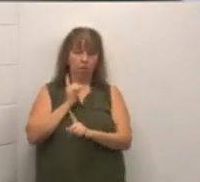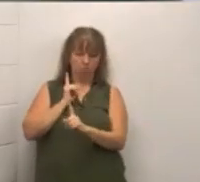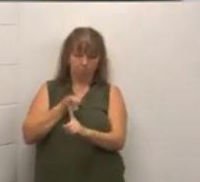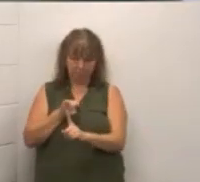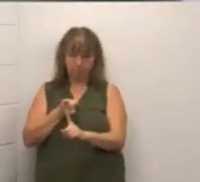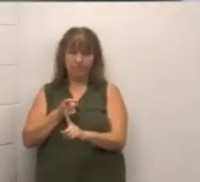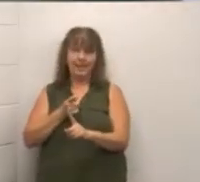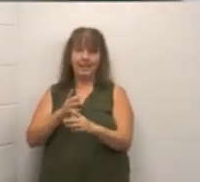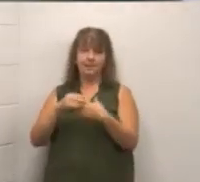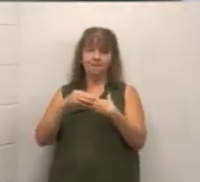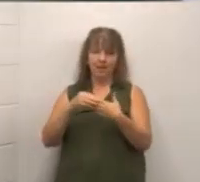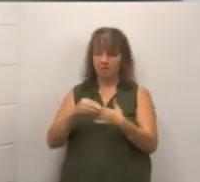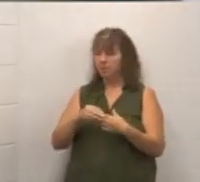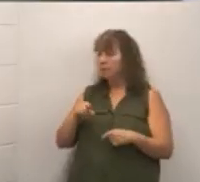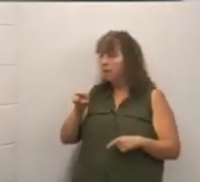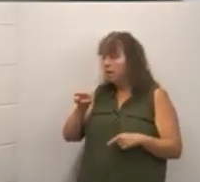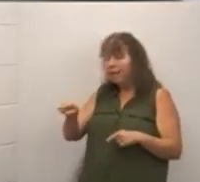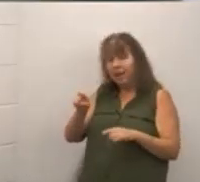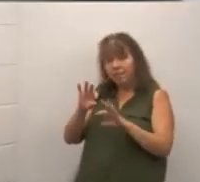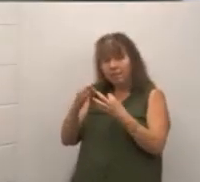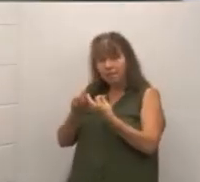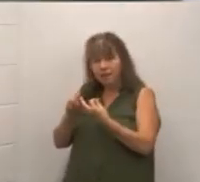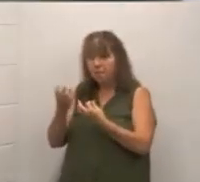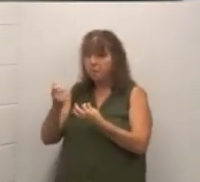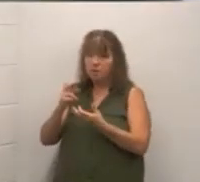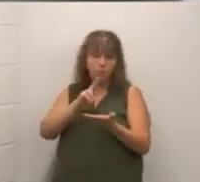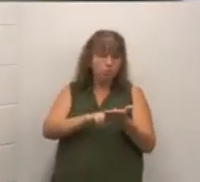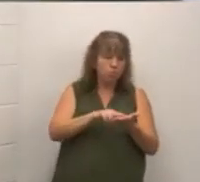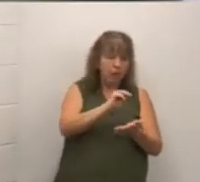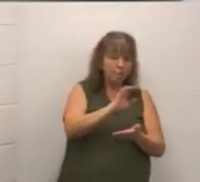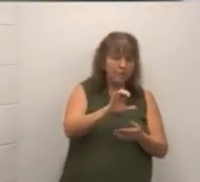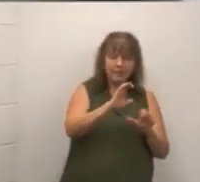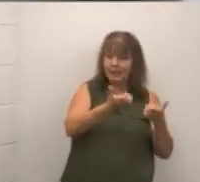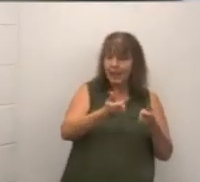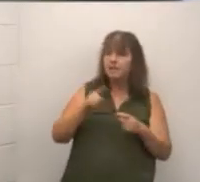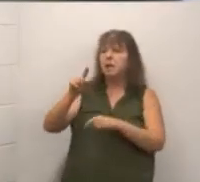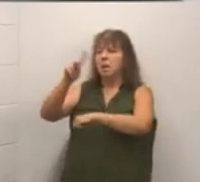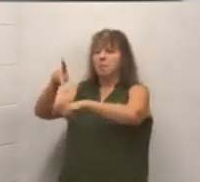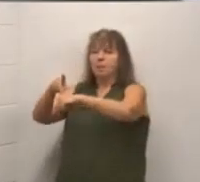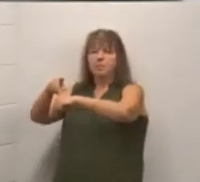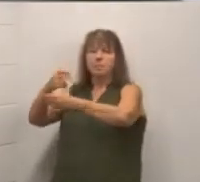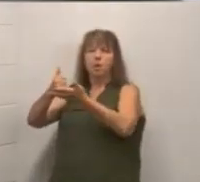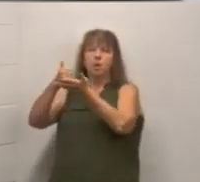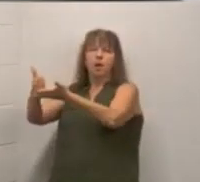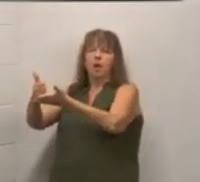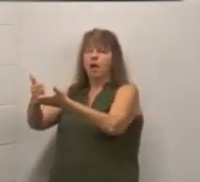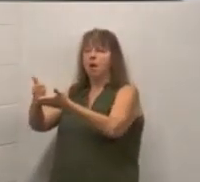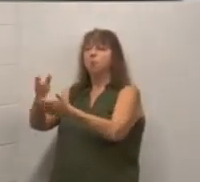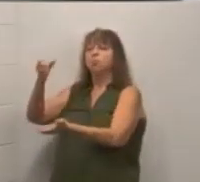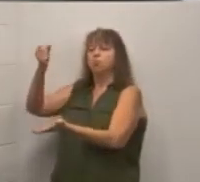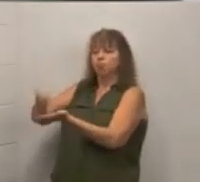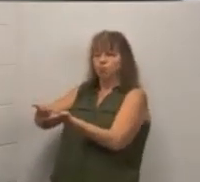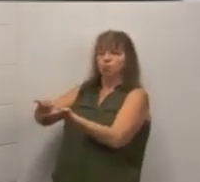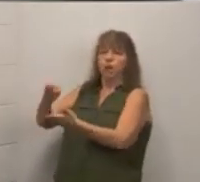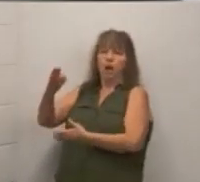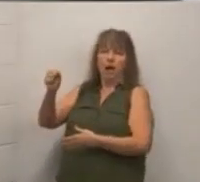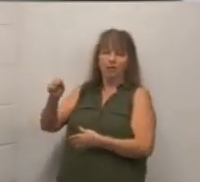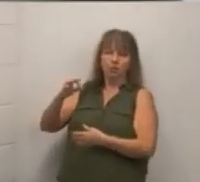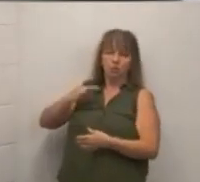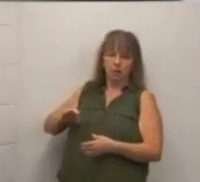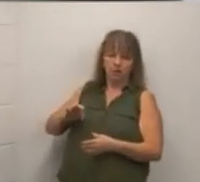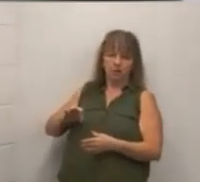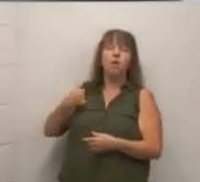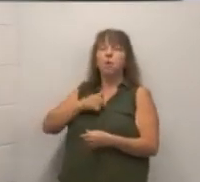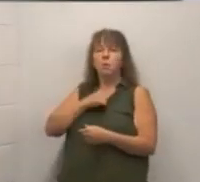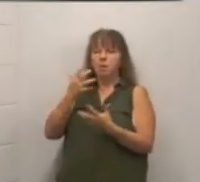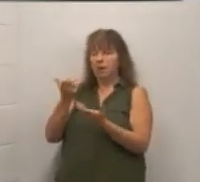if a family wants to seek out another opportunity for a student to experience something that we are not able to provide, we certainly would want to work with